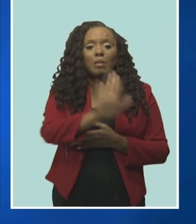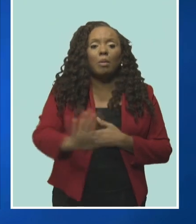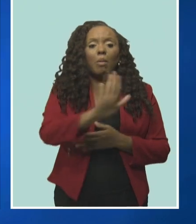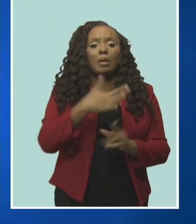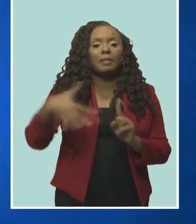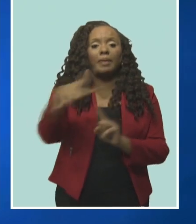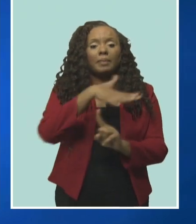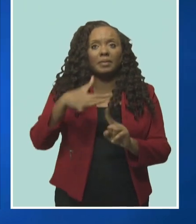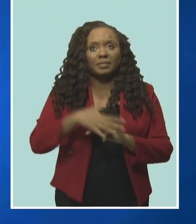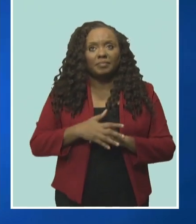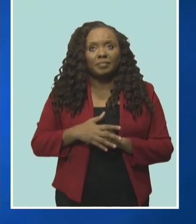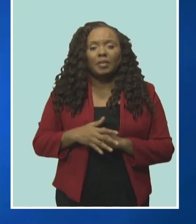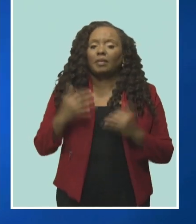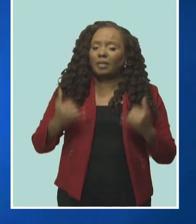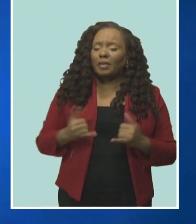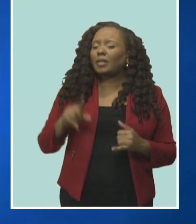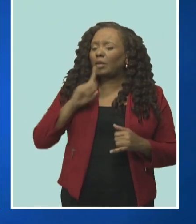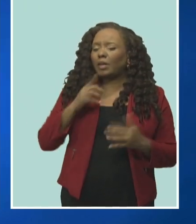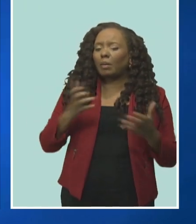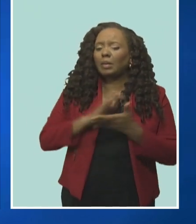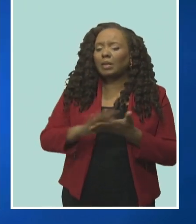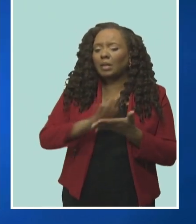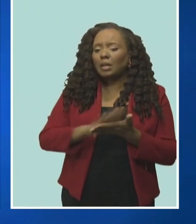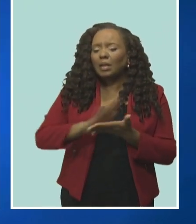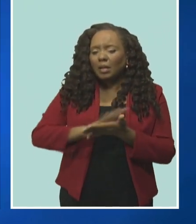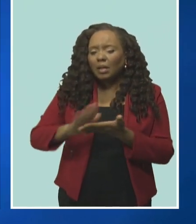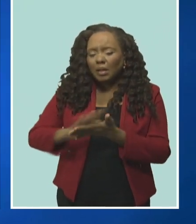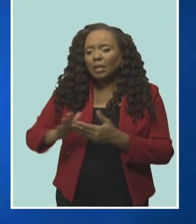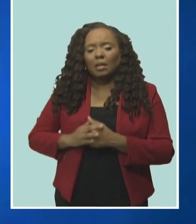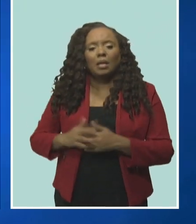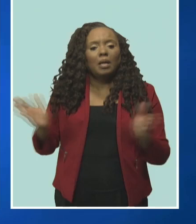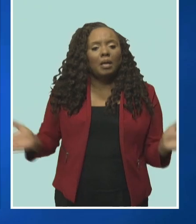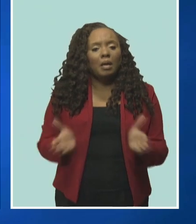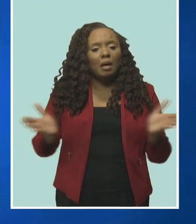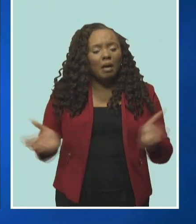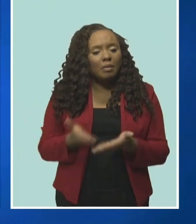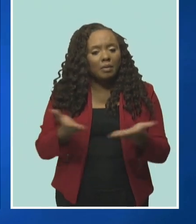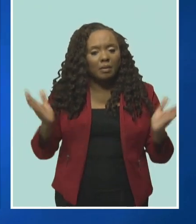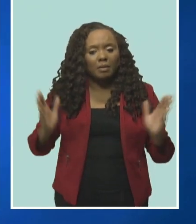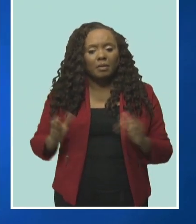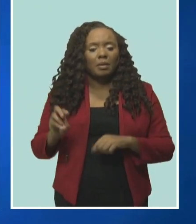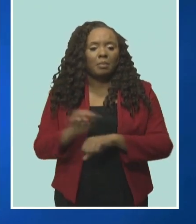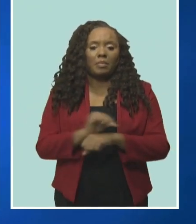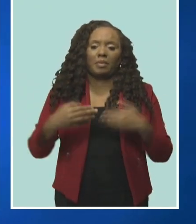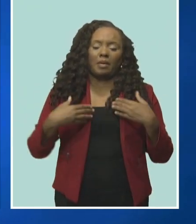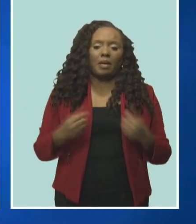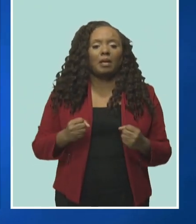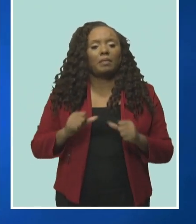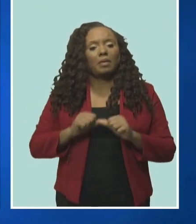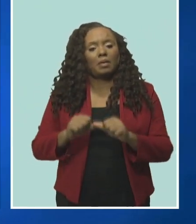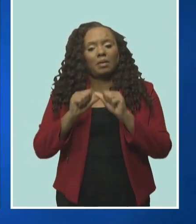case, cleanliness is next to godliness. So we are encouraging Barbadians to do their part, and the Ministry of Health will continue to do its